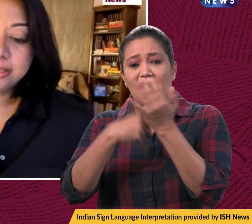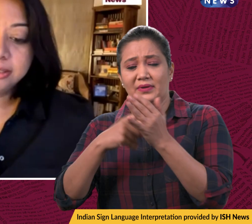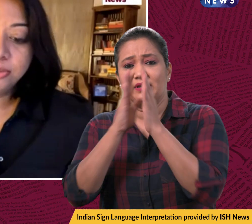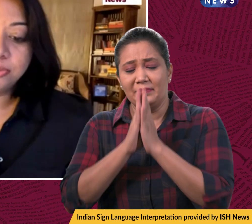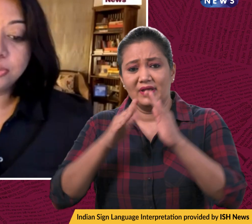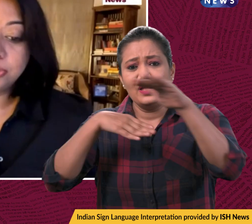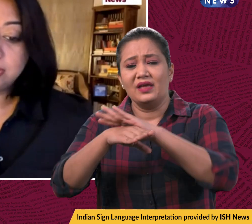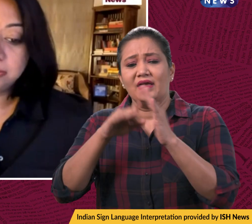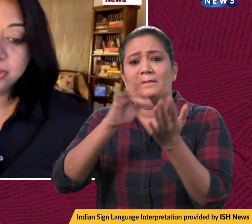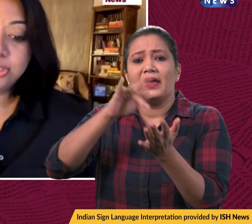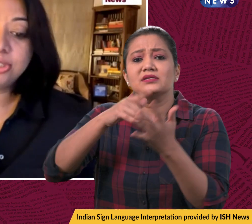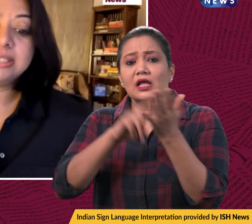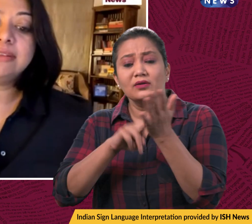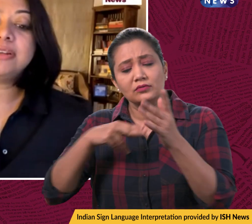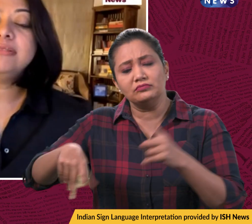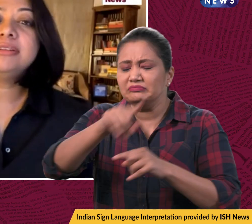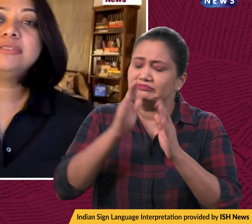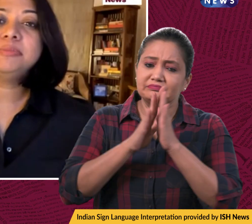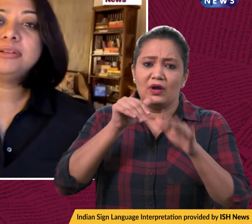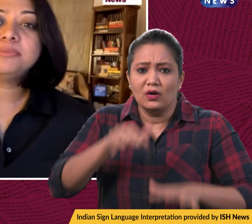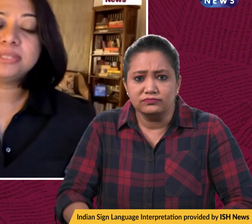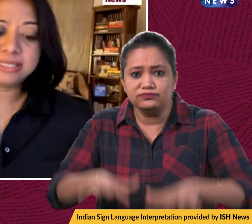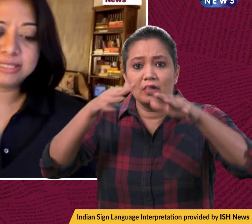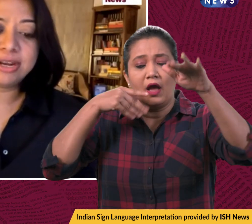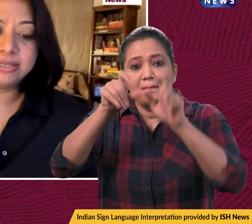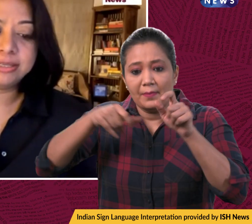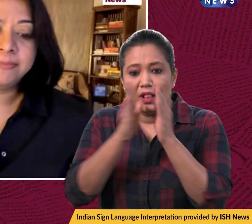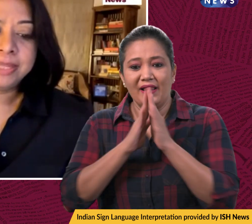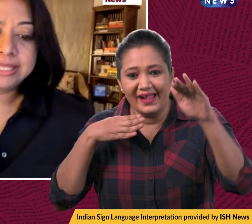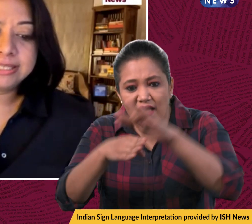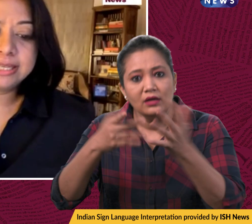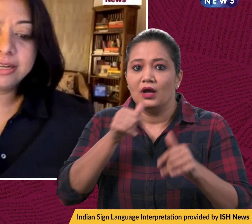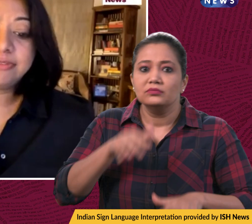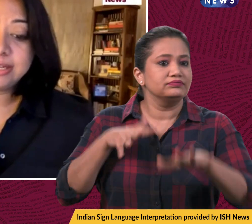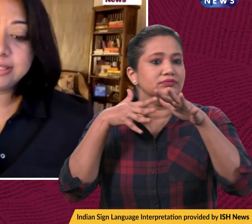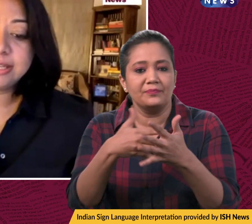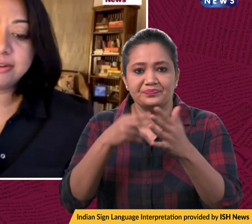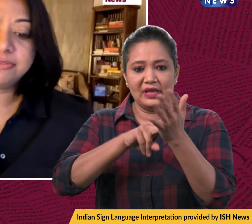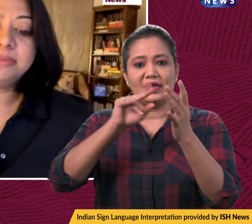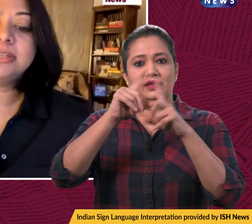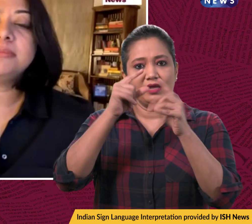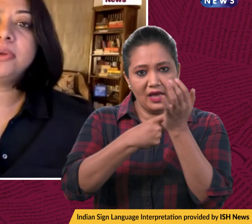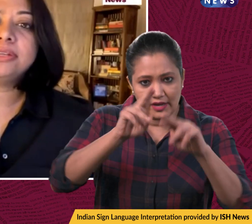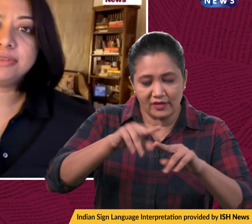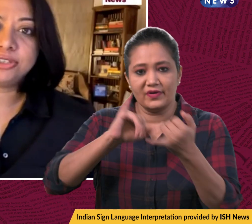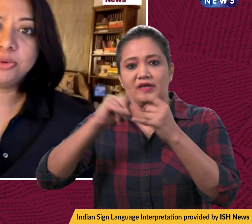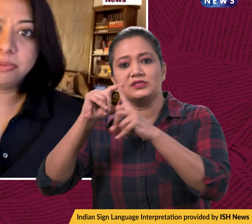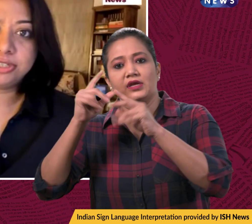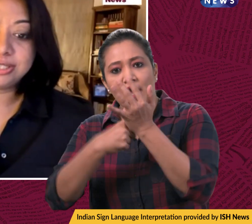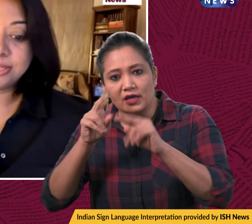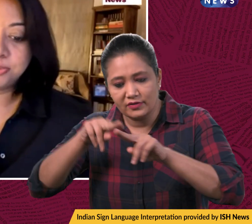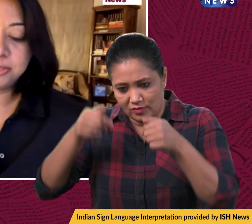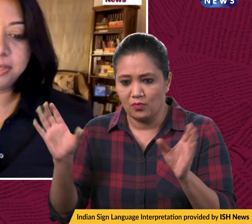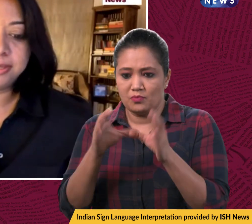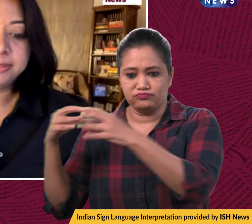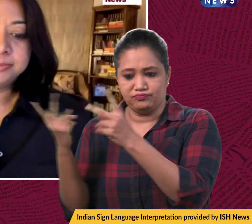in Nandalur was also submerged. It's left hundreds of pilgrims stranded. The NDRF and SDRF teams are deployed in rescue